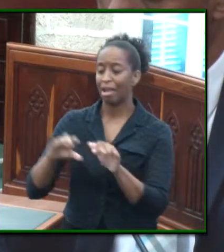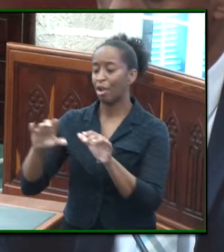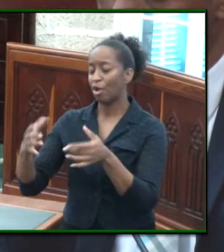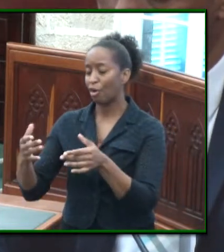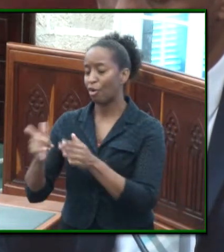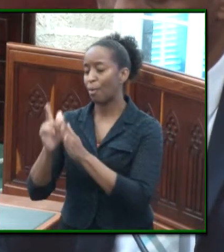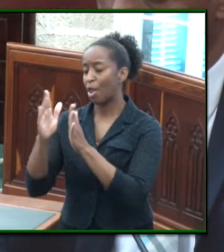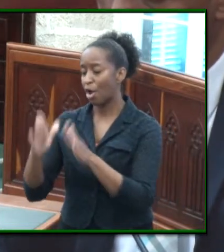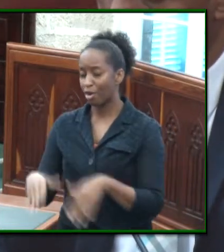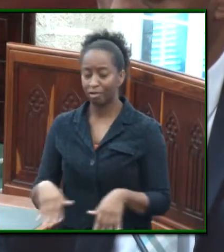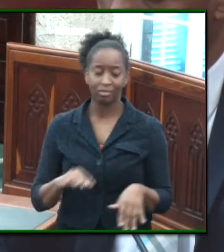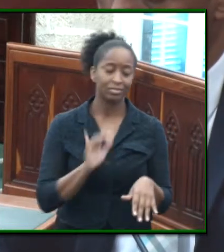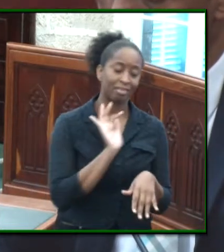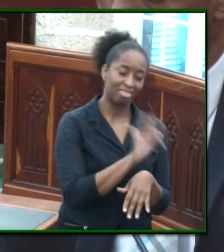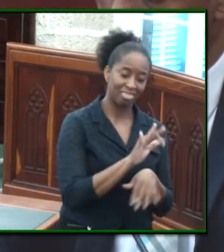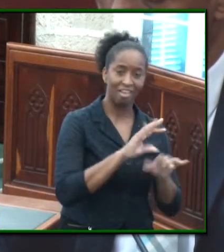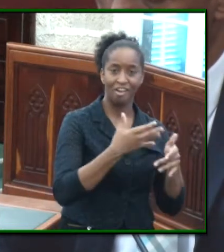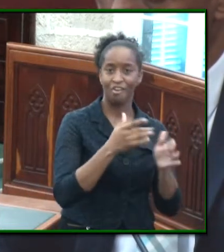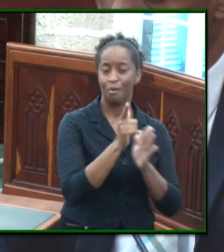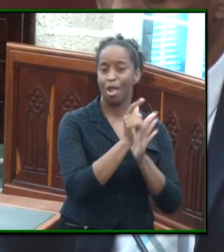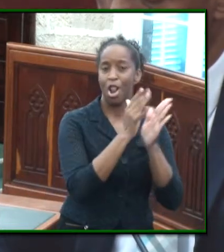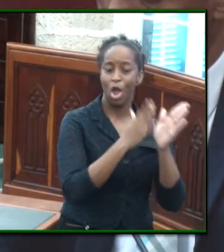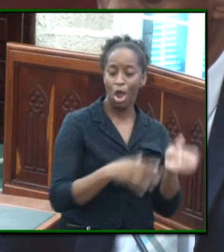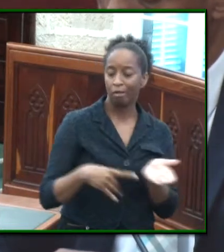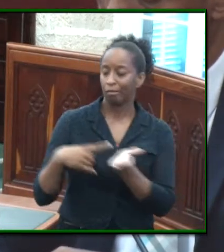period of 18 hours.